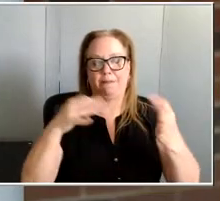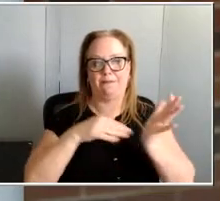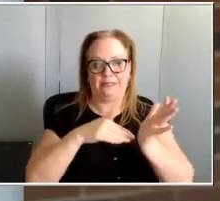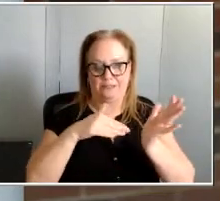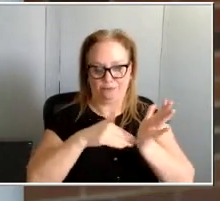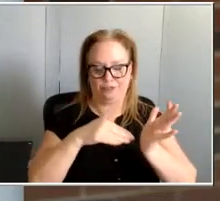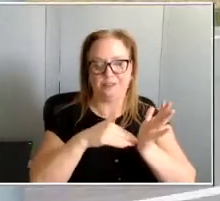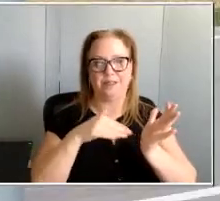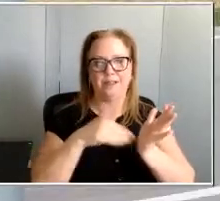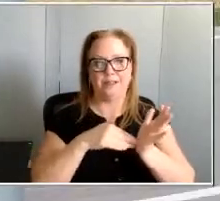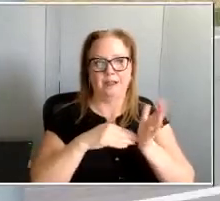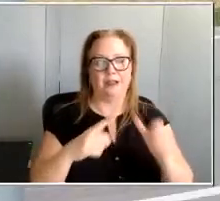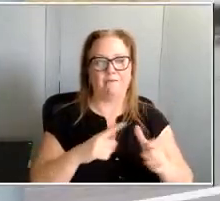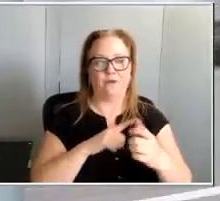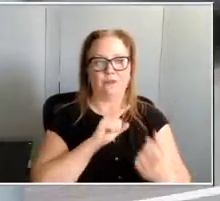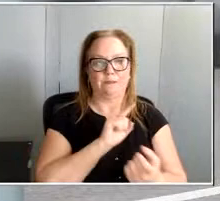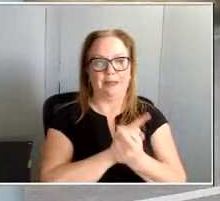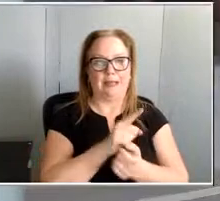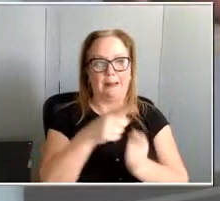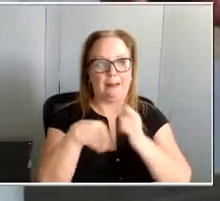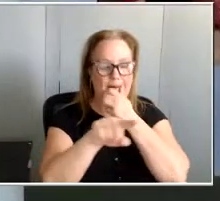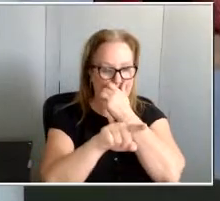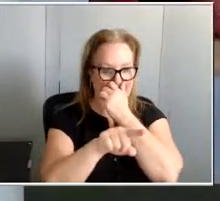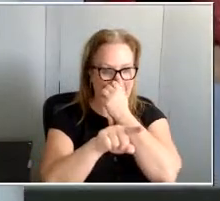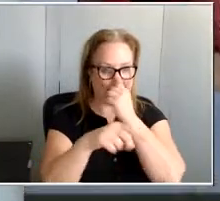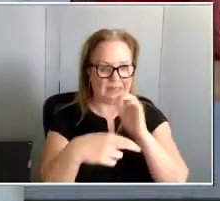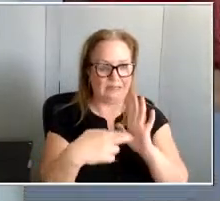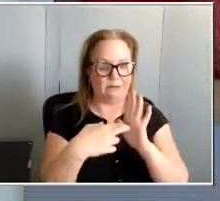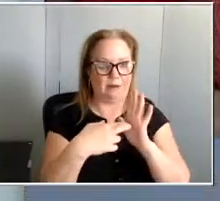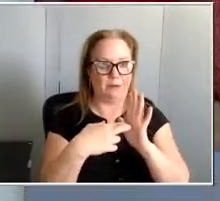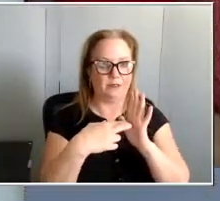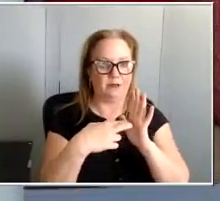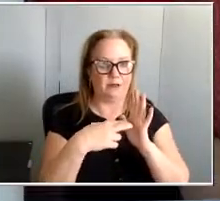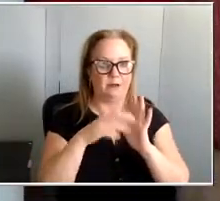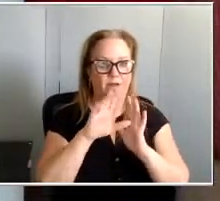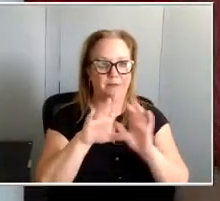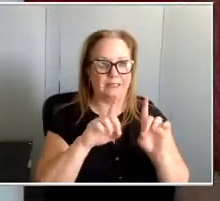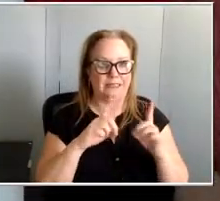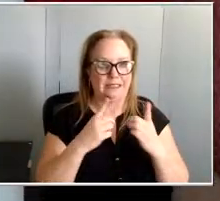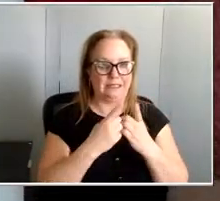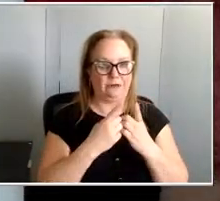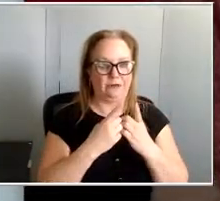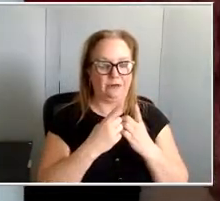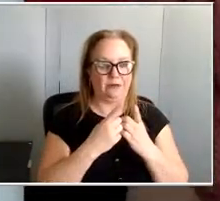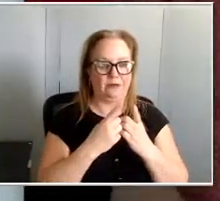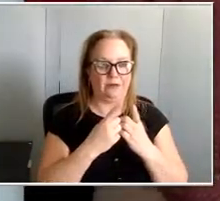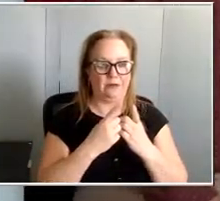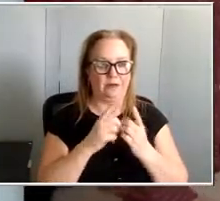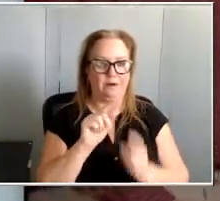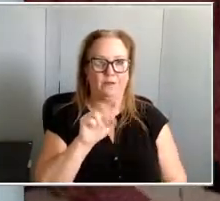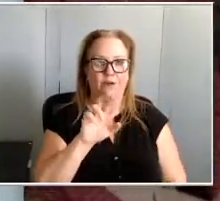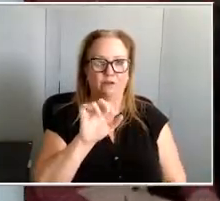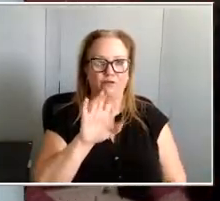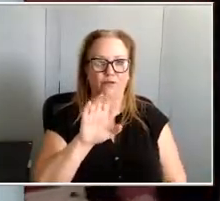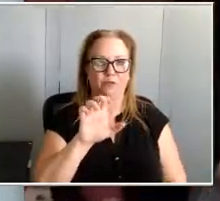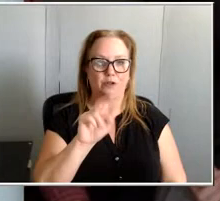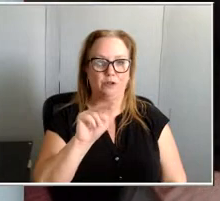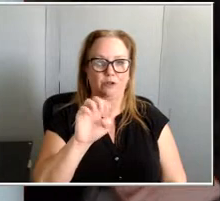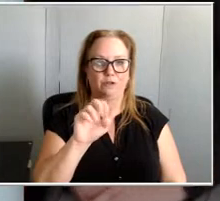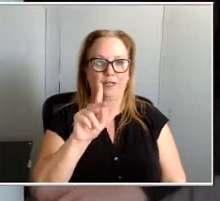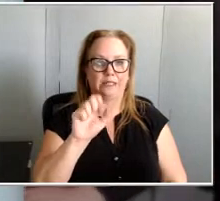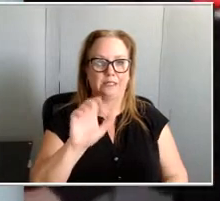I first met him as the representative from his district for Tribune, Kansas. He provided